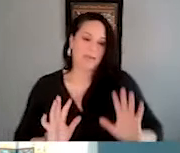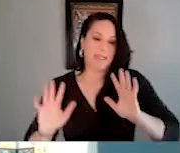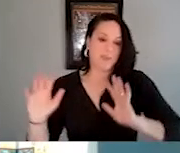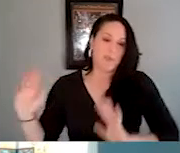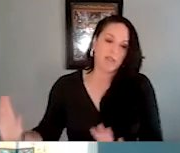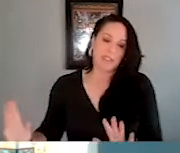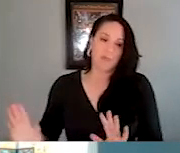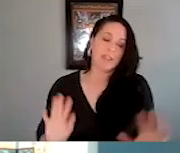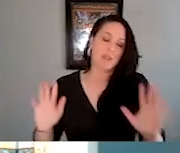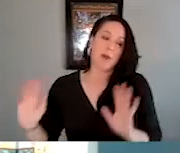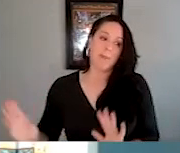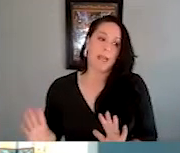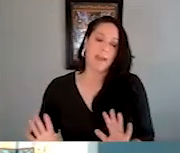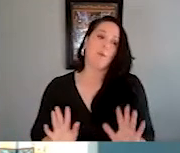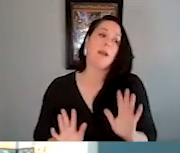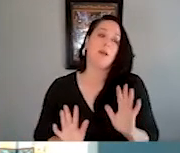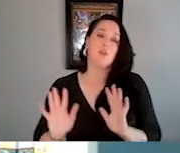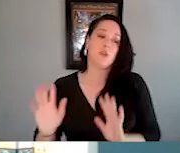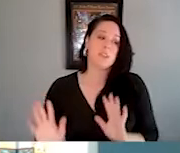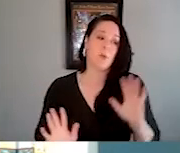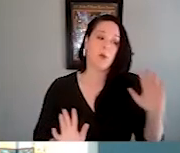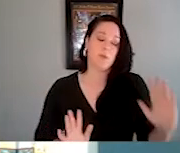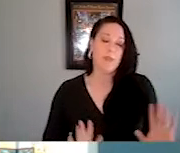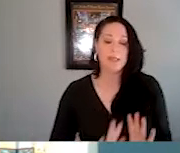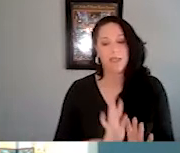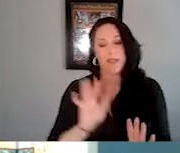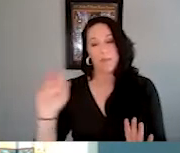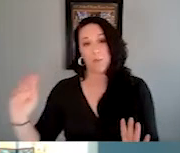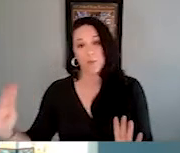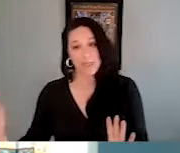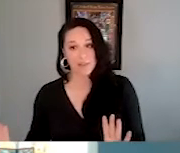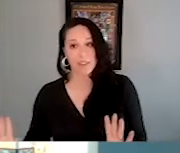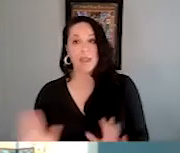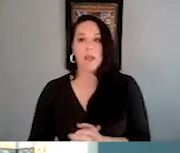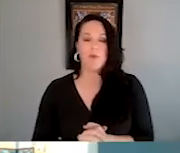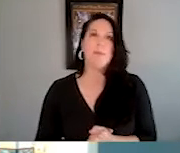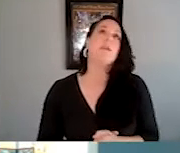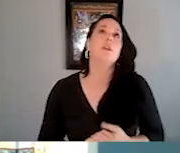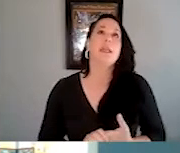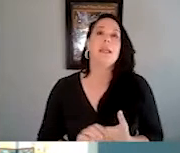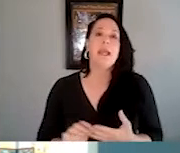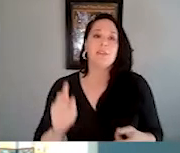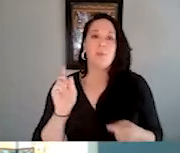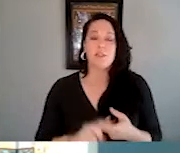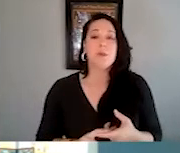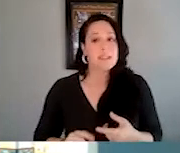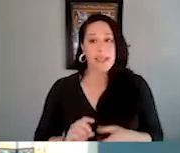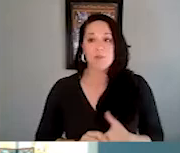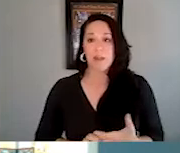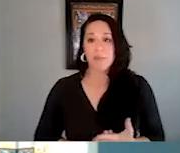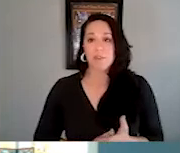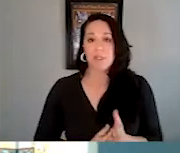policed and making sure policies were in place. So they were popping up everywhere. And so you couldn't tell what was a pain clinic and maybe what was actually a real medical clinic. And so by